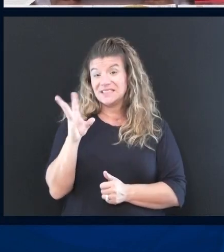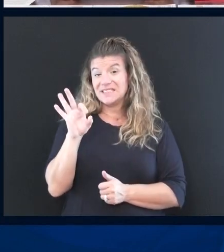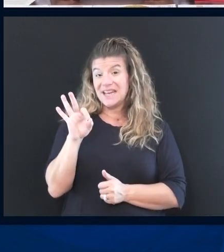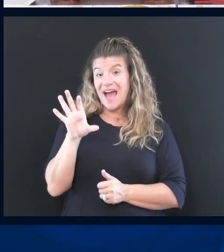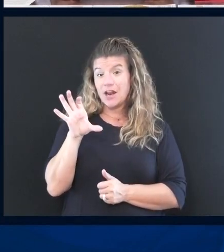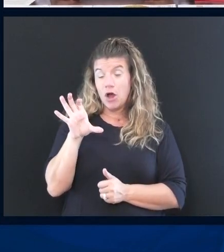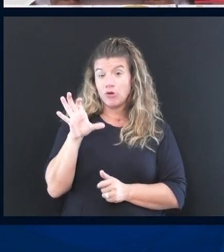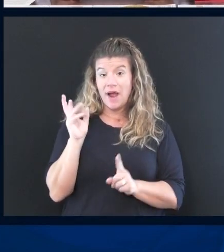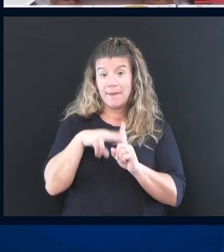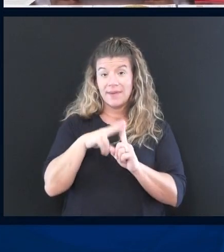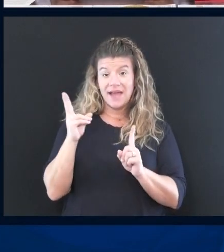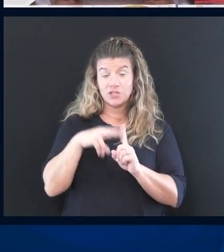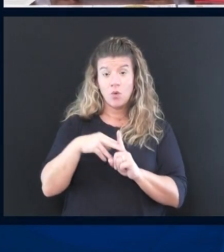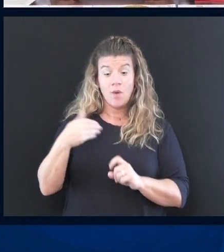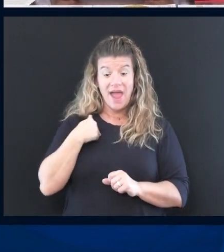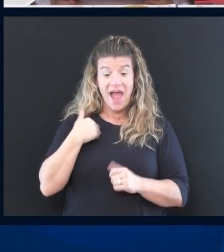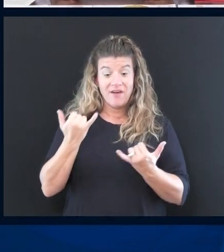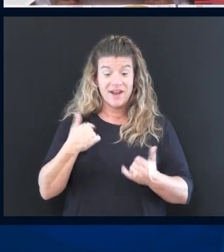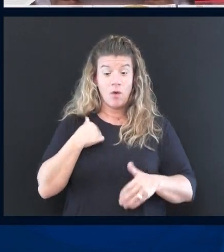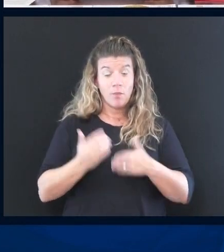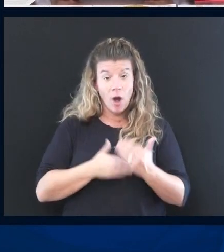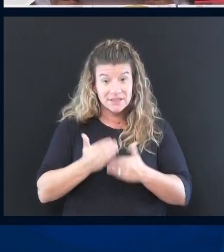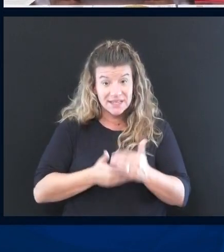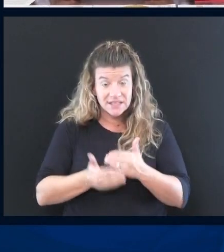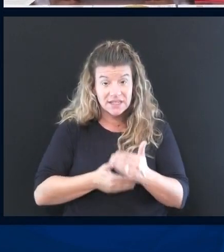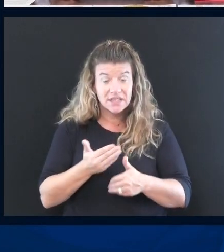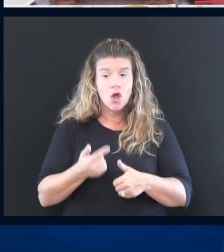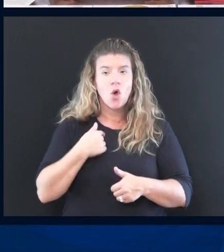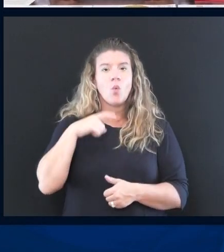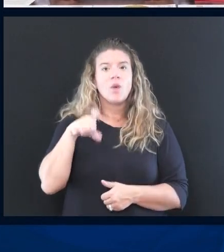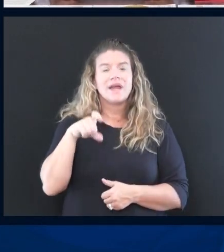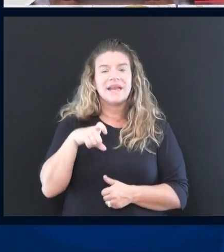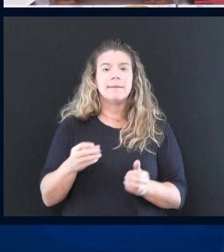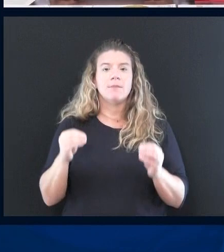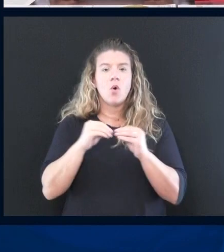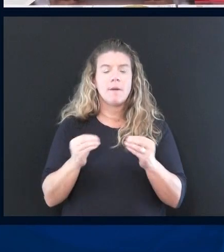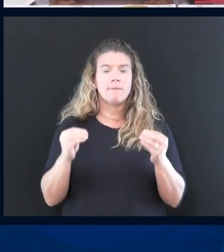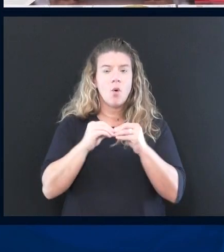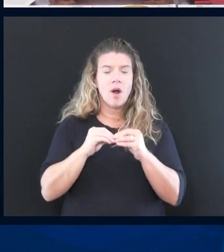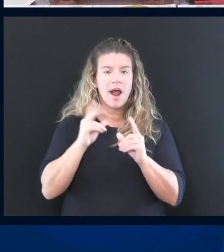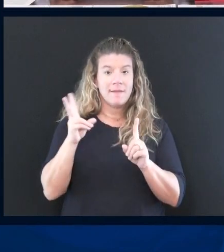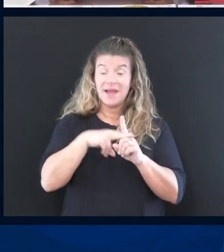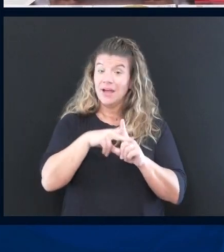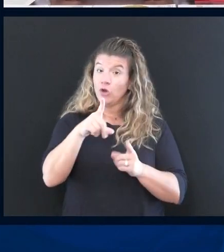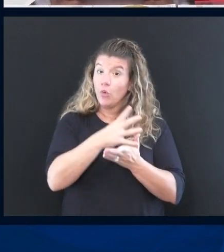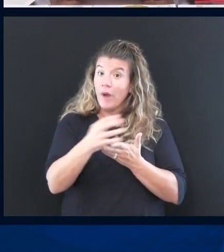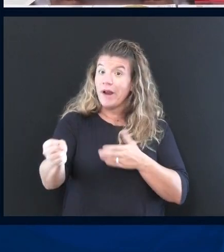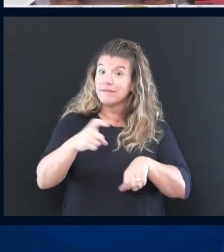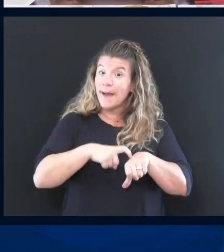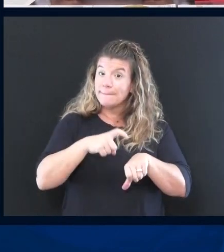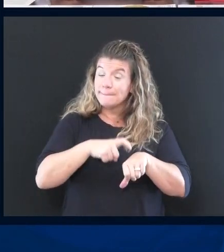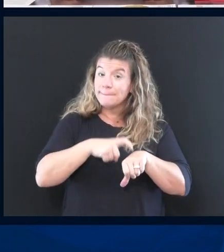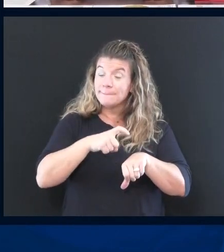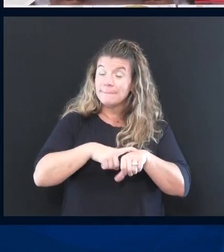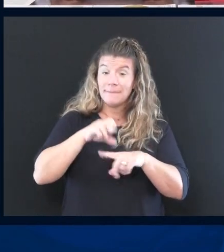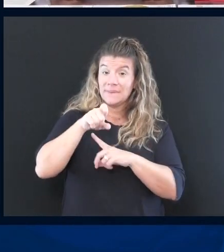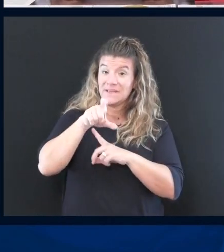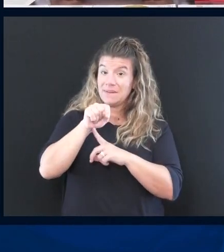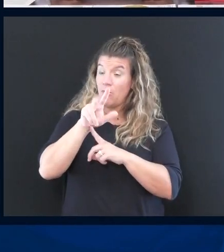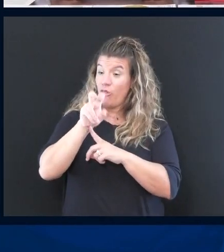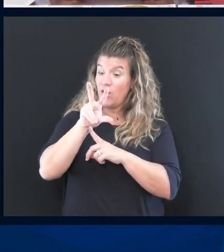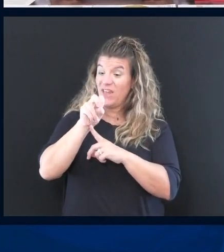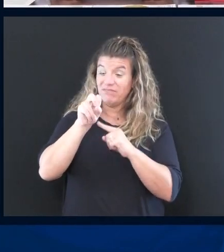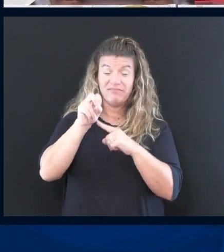6,900 applications that we have and we're processing. We need absolutely more applications. We're running out of time there. September 30th